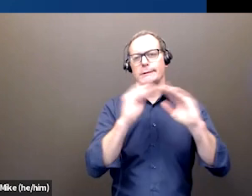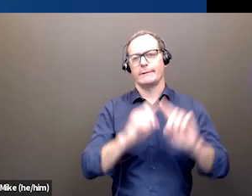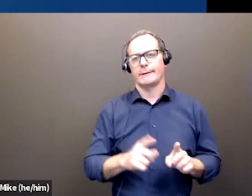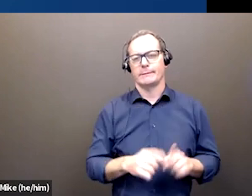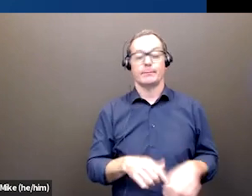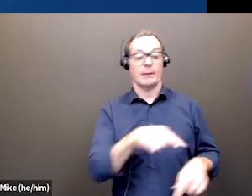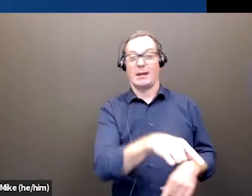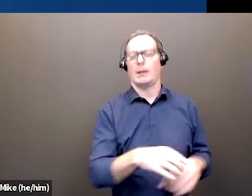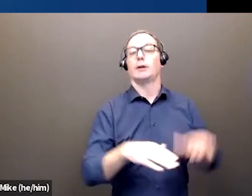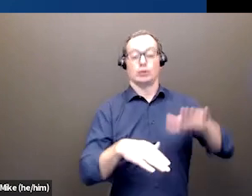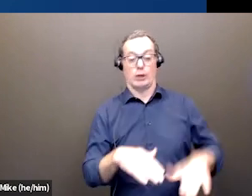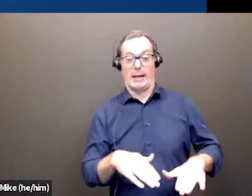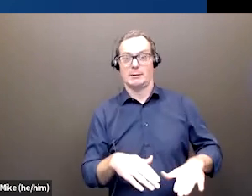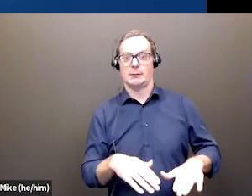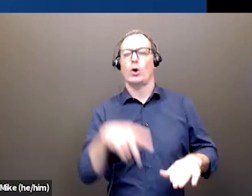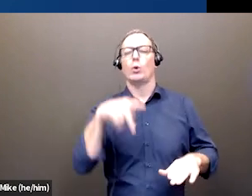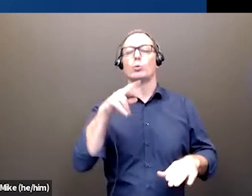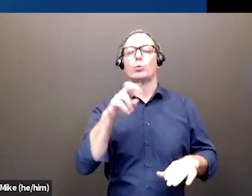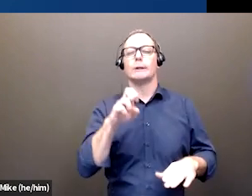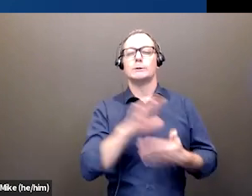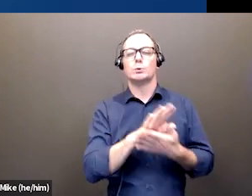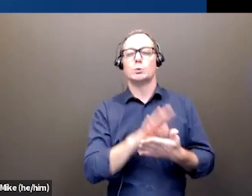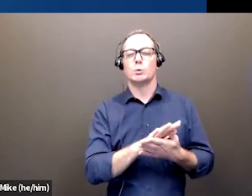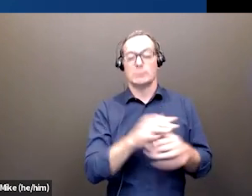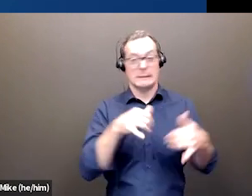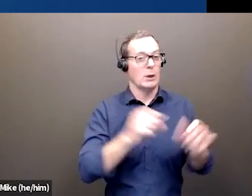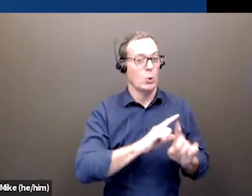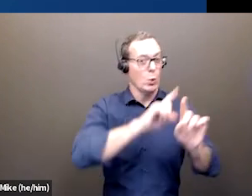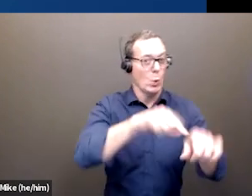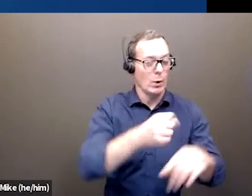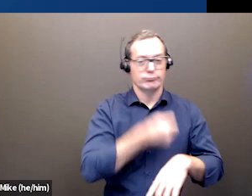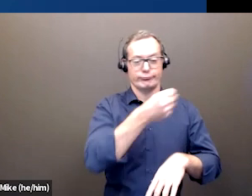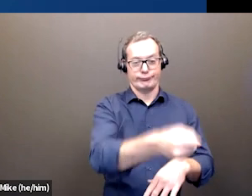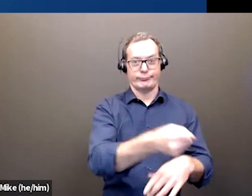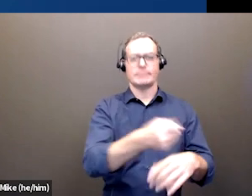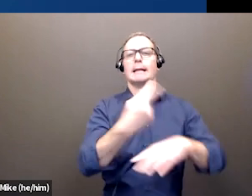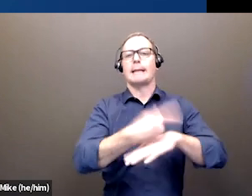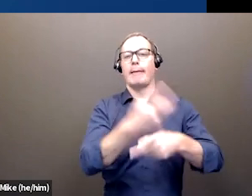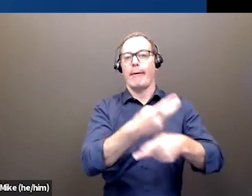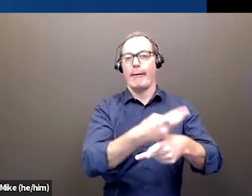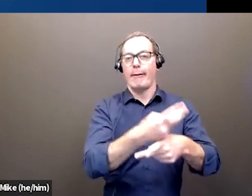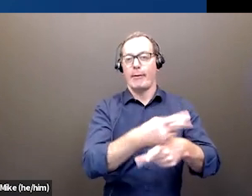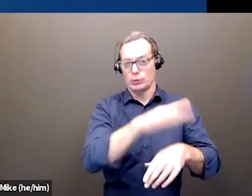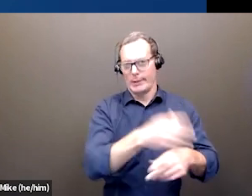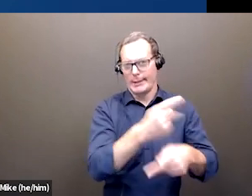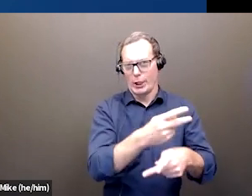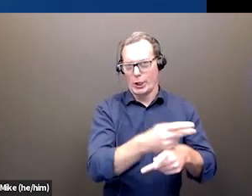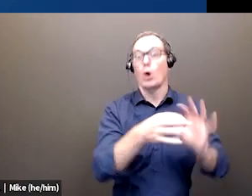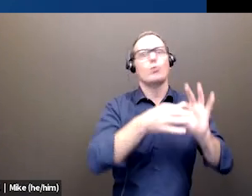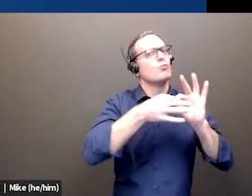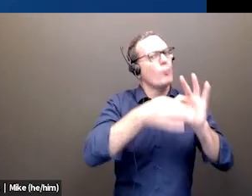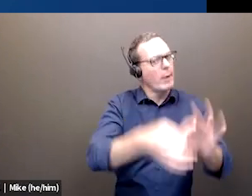in childcare at least 25 hours a week that is related to their diagnosis, the member can receive